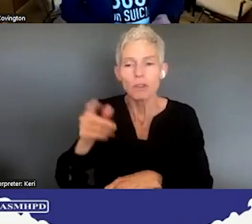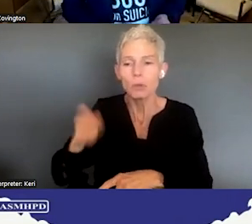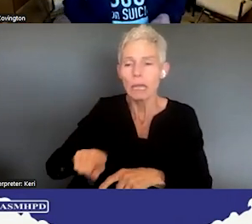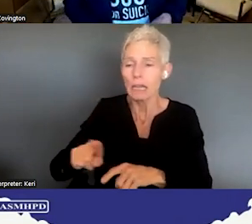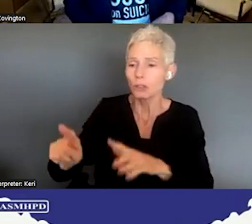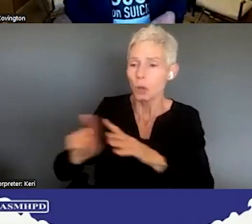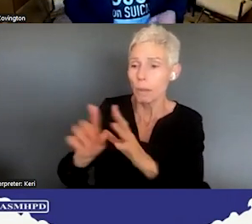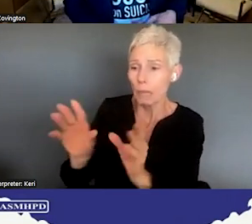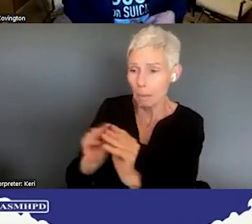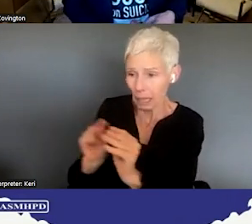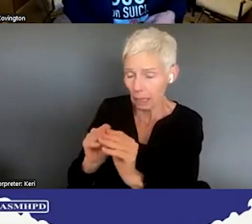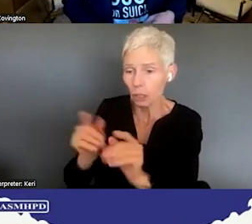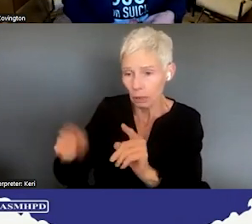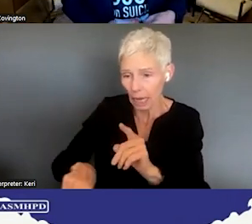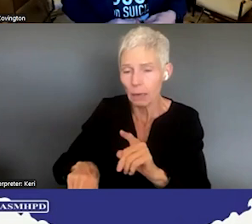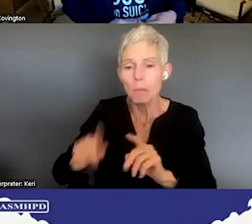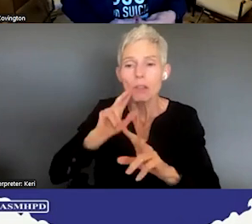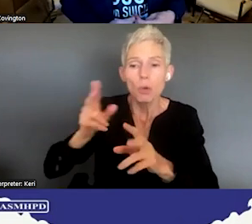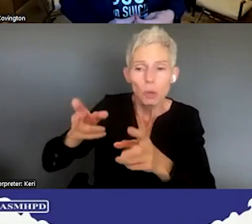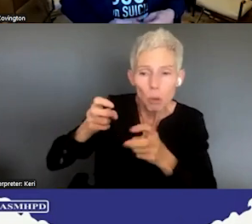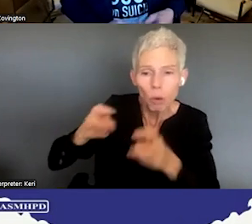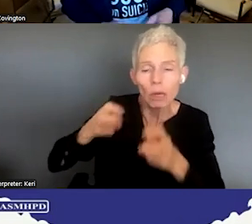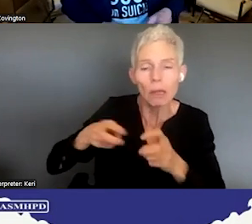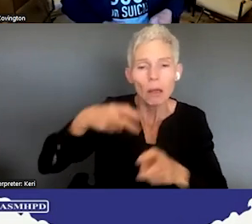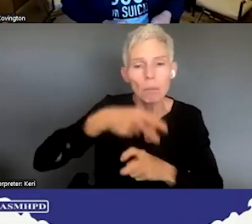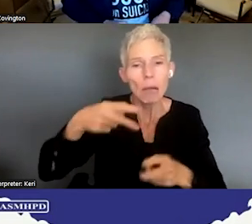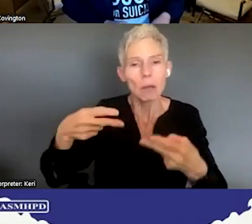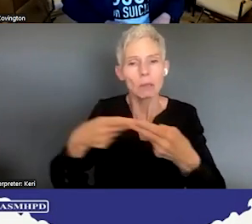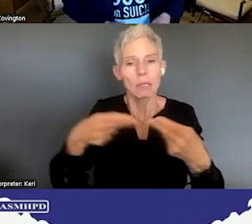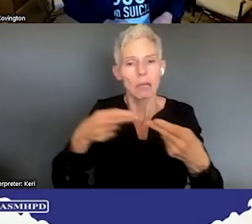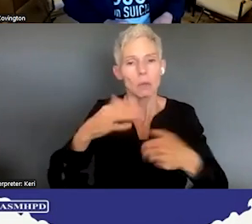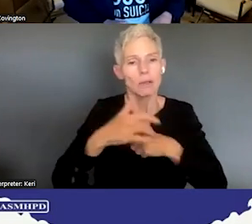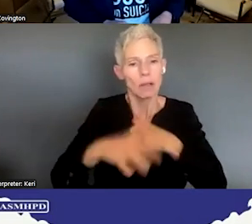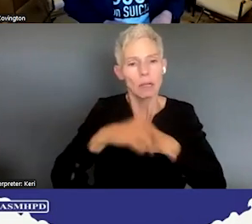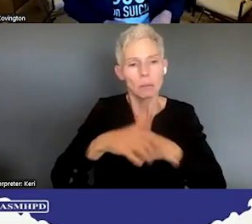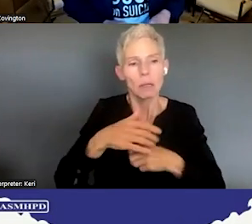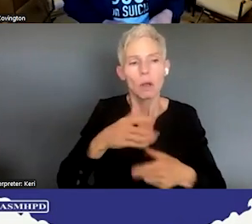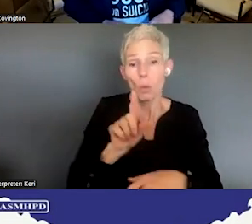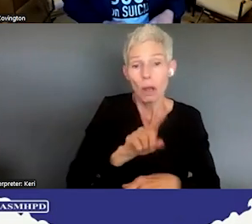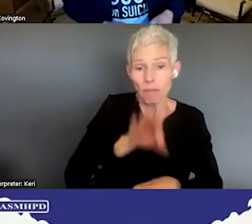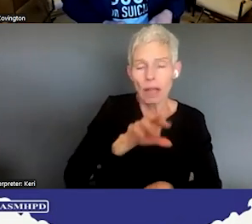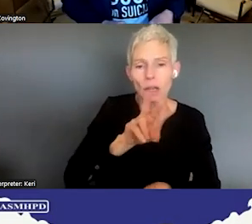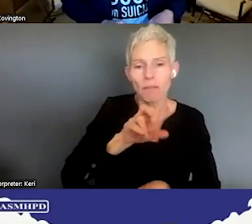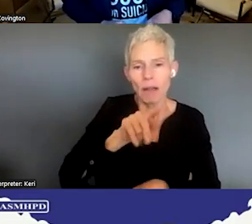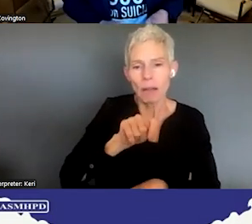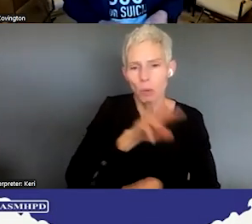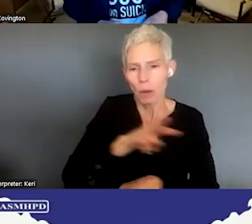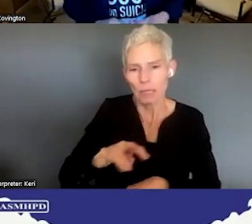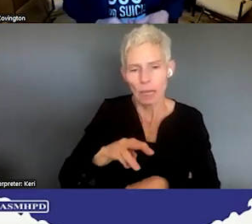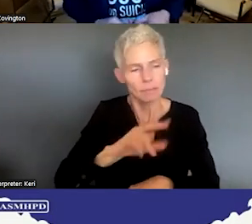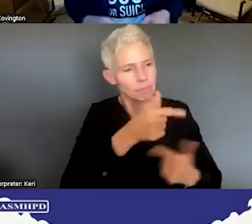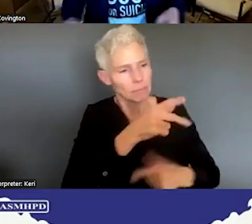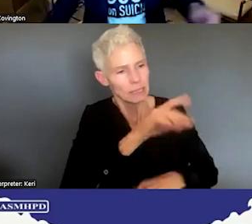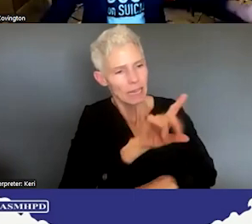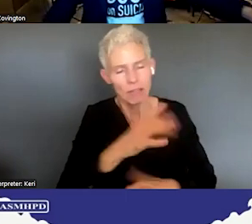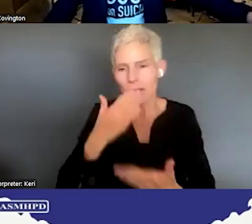the recording and PowerPoint slides will be available on Vibrant's website. So David, I'll turn it back over to you. Great,